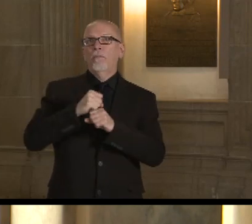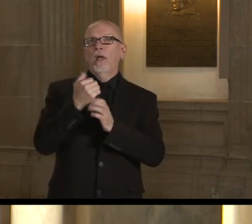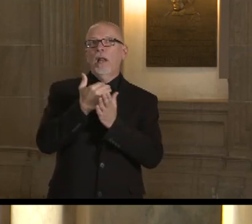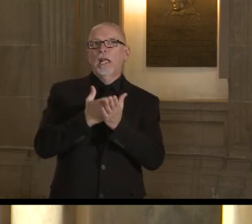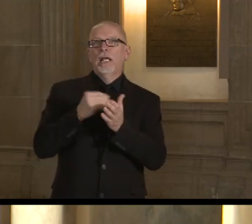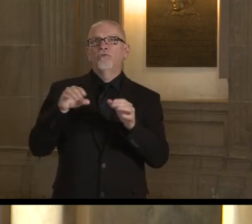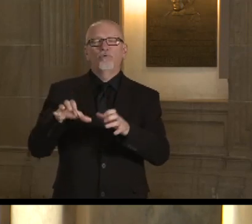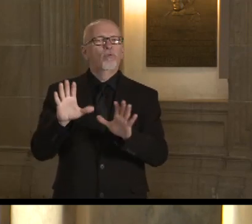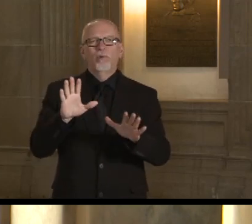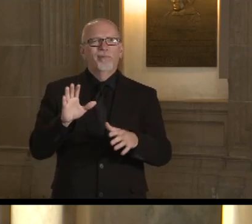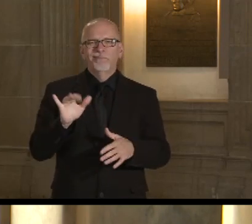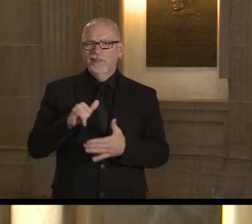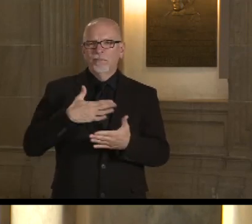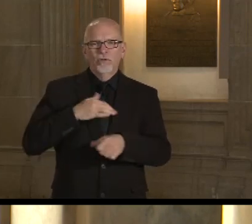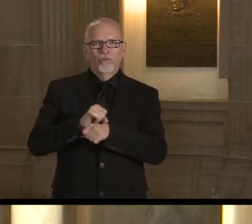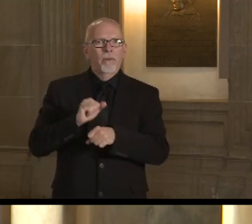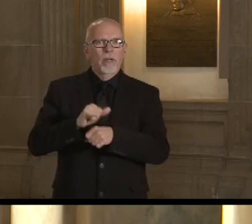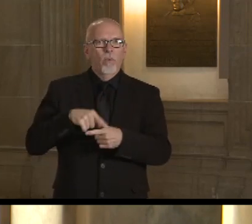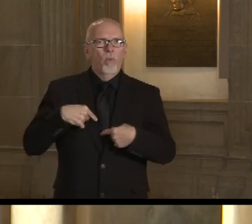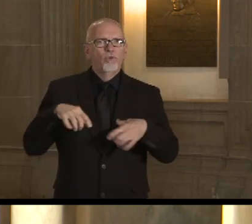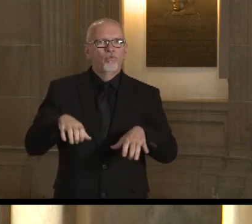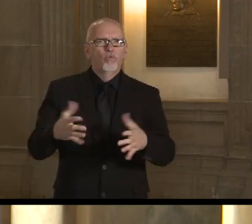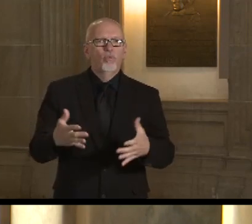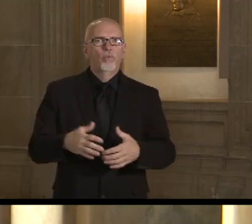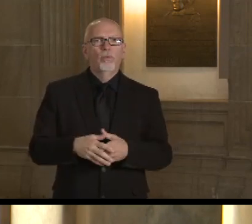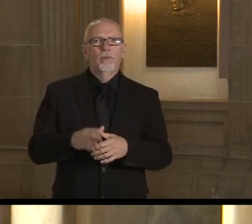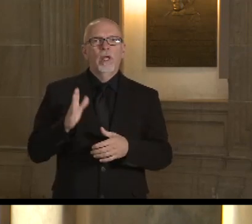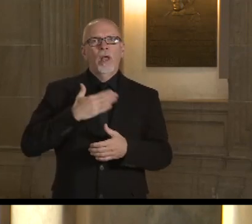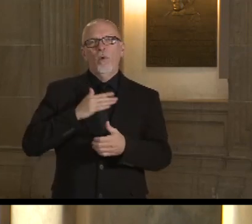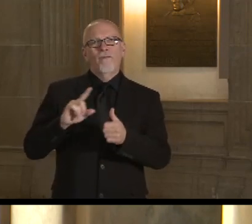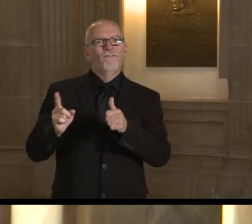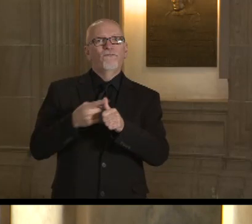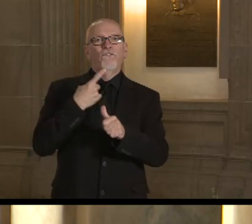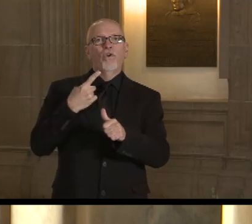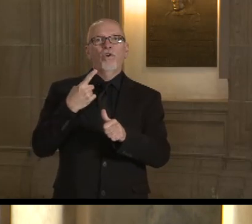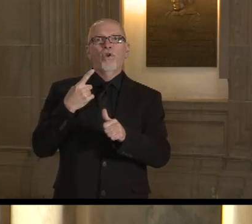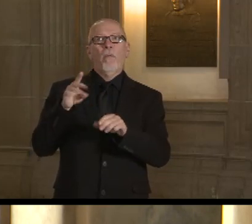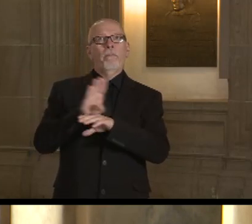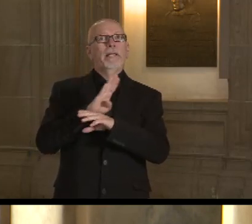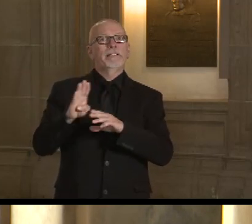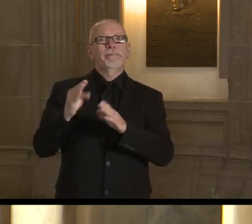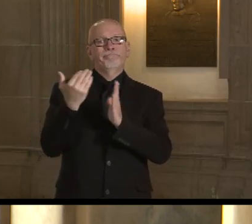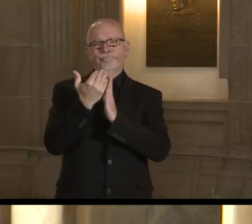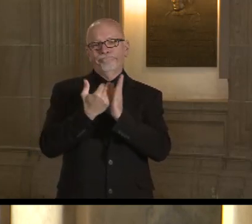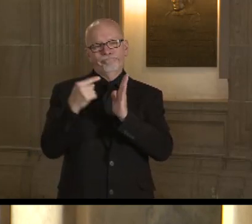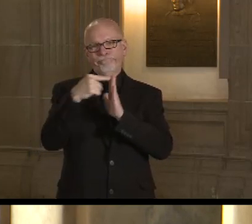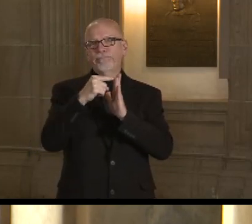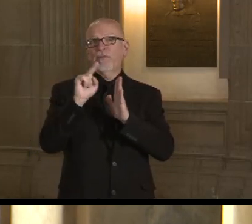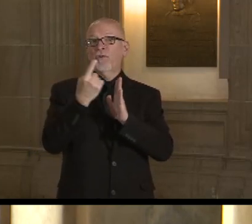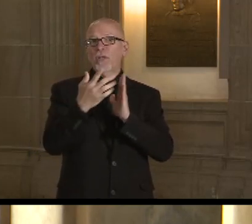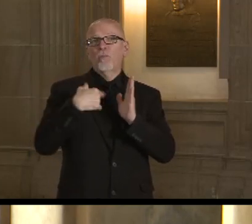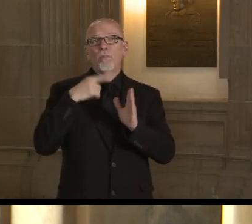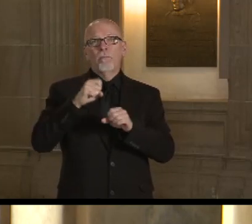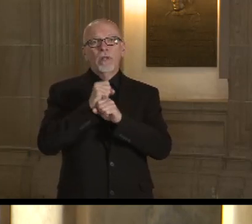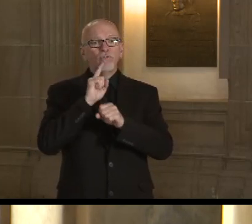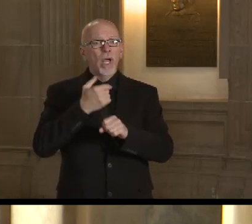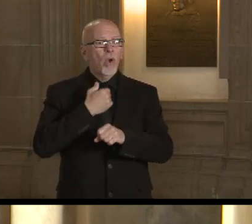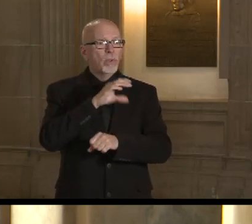get it done. That's what we do. But our first order of business is to make sure that our citizens and our